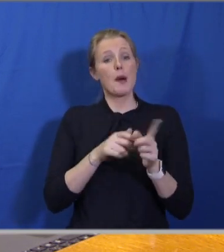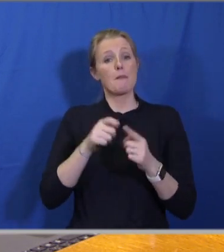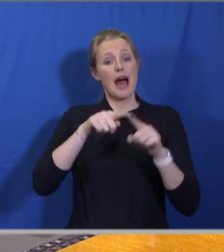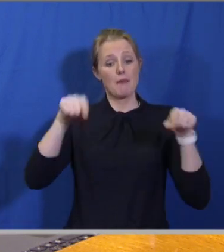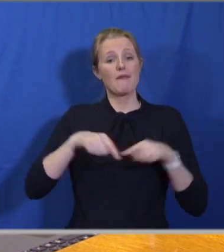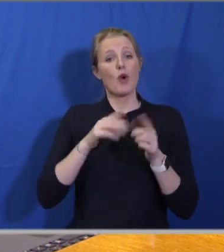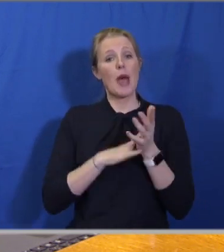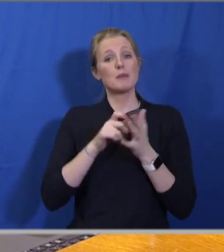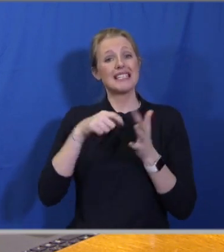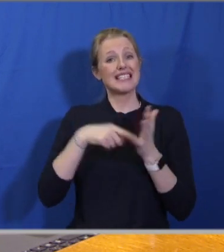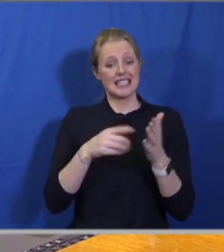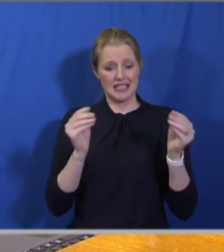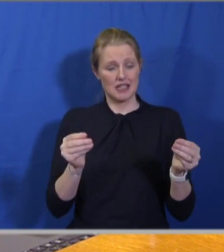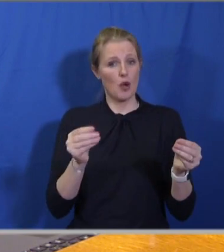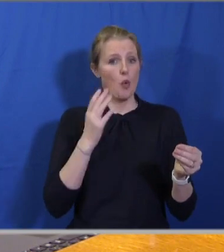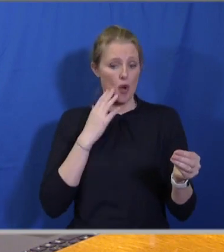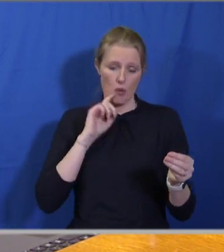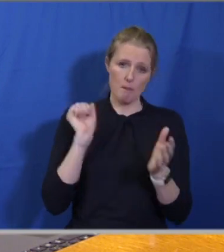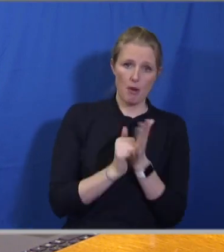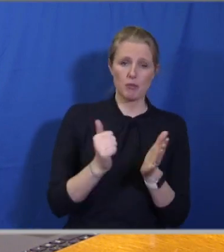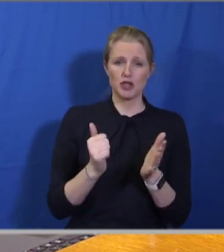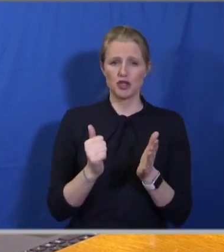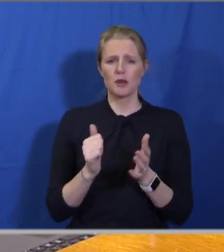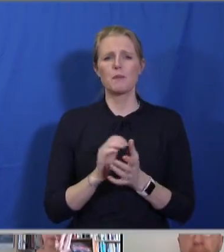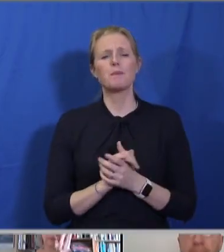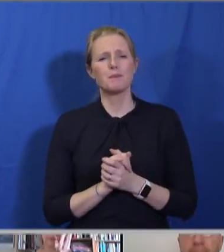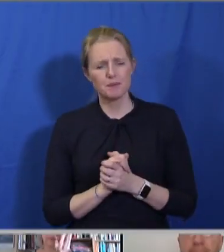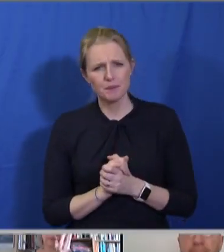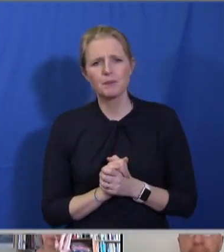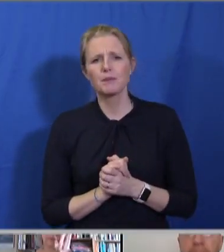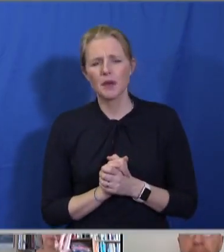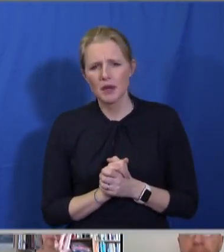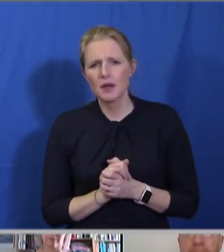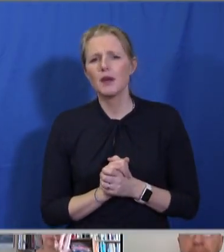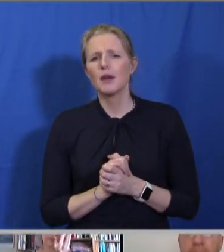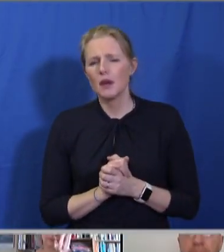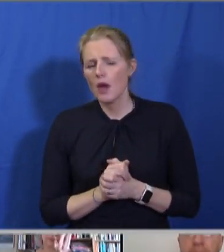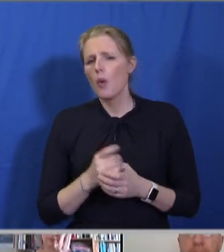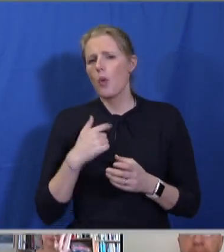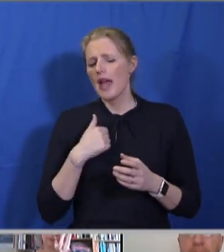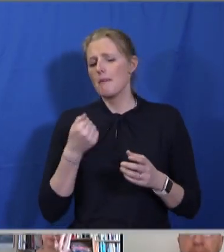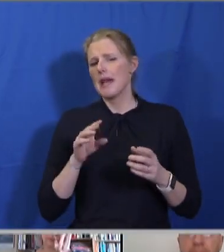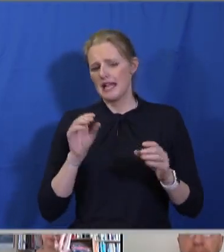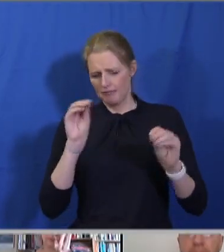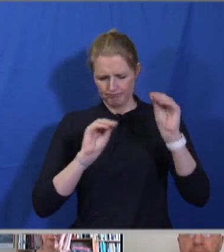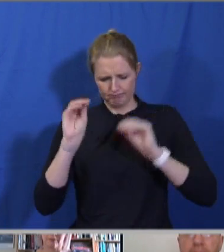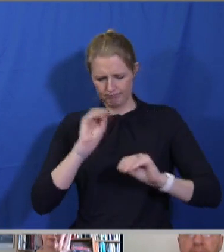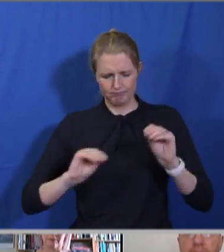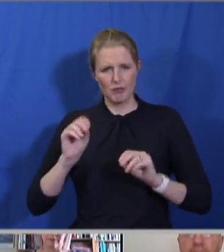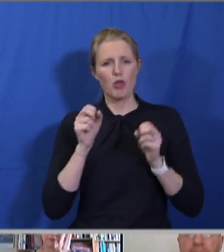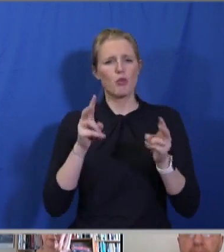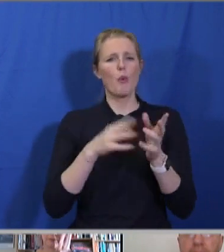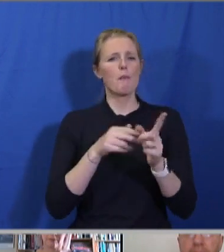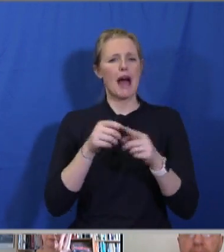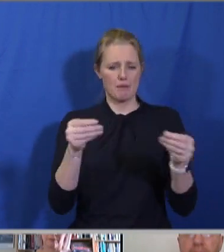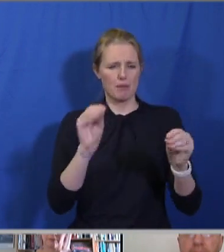roadmap? What's the date? The roadmap, we've been finalising a version. The roadmap's been through several kind